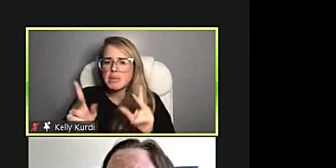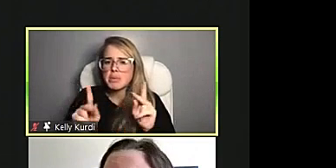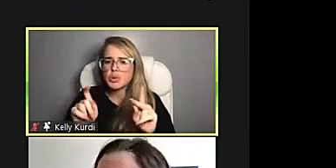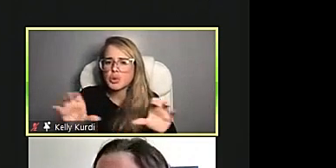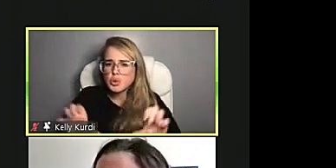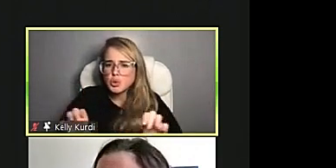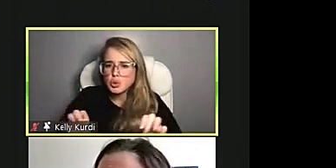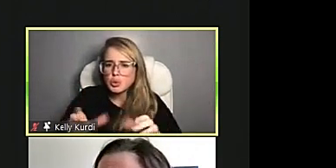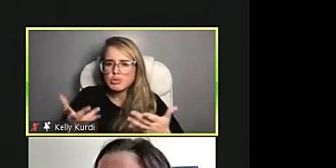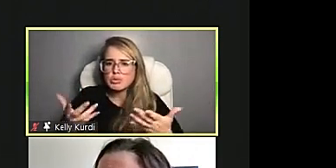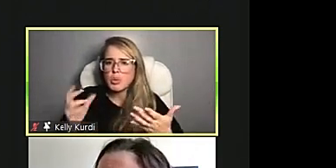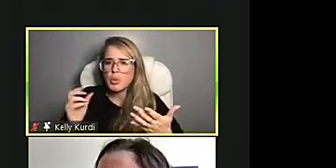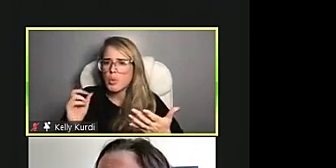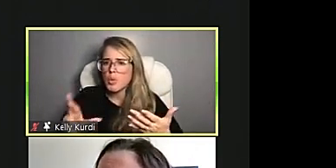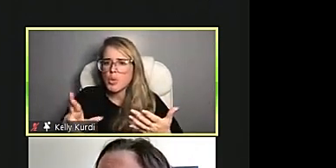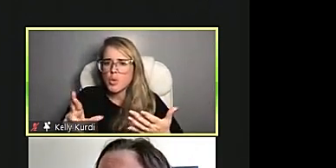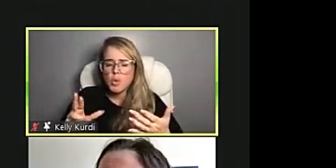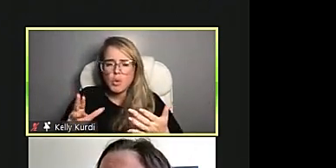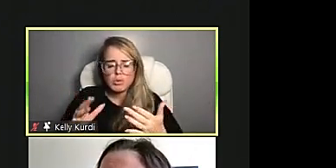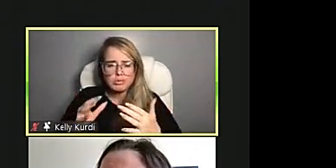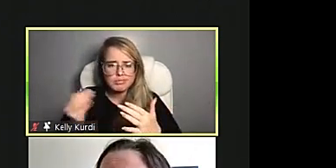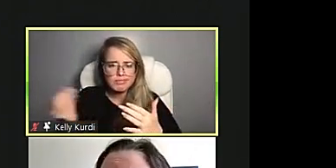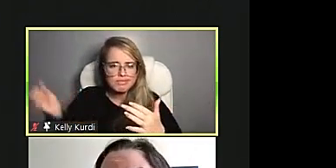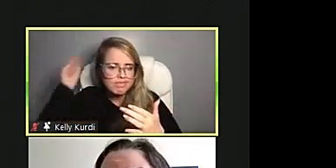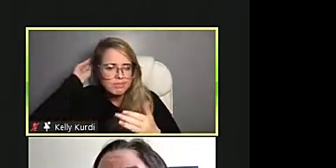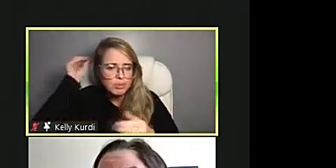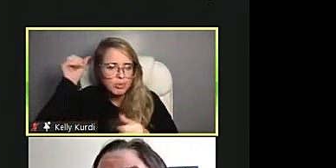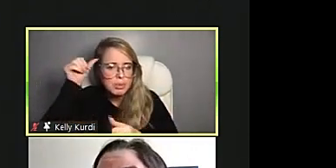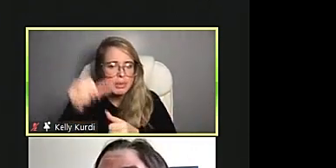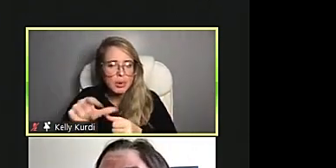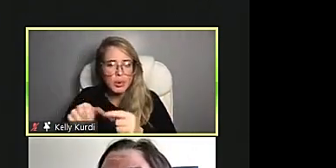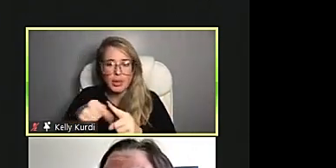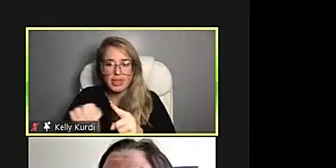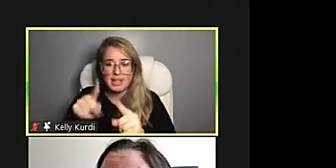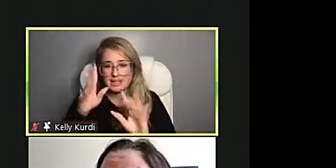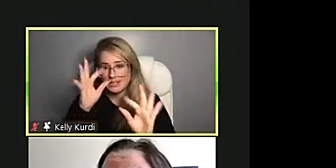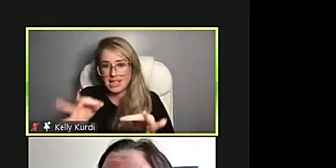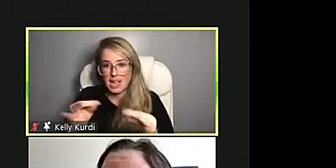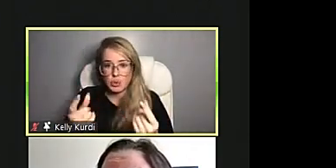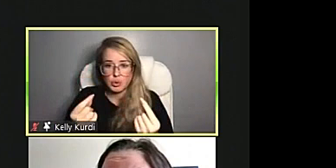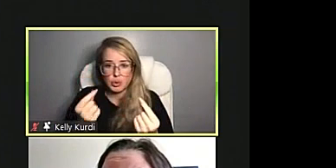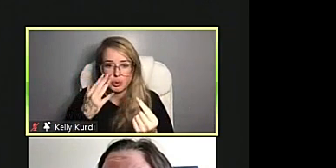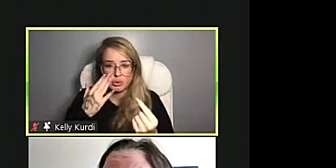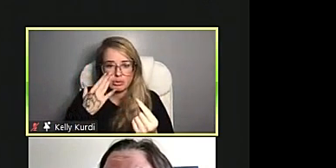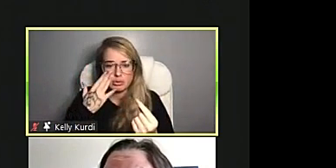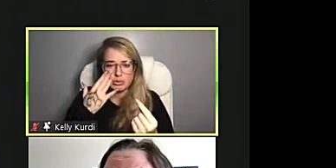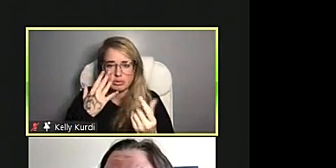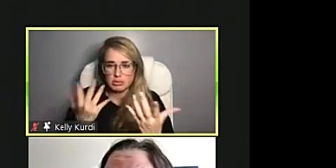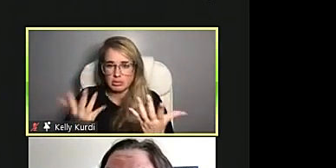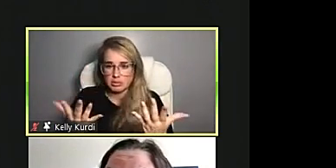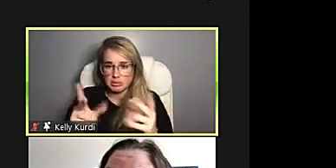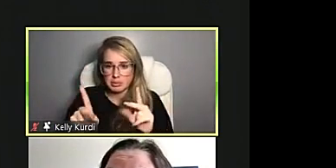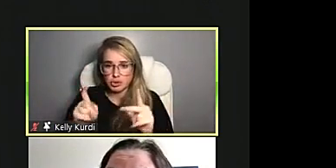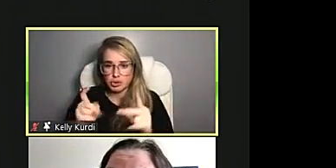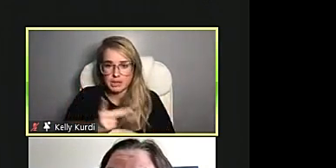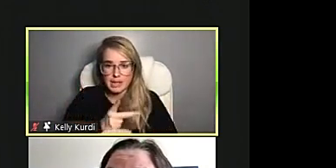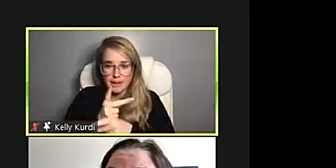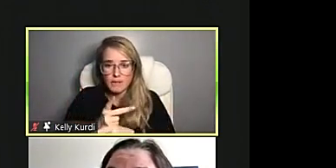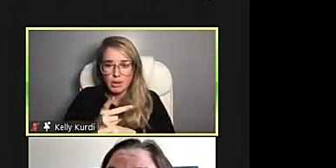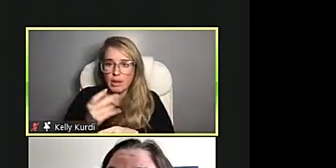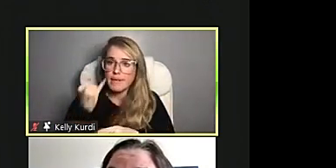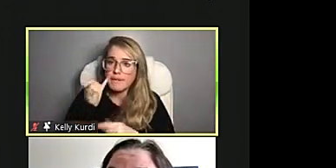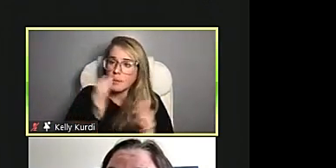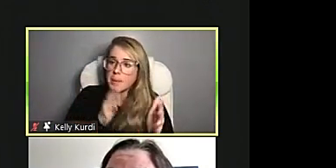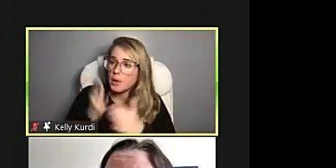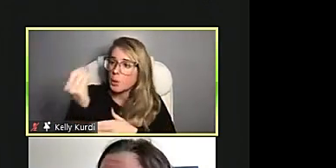doing or keeping in mind when they're trying to decide, do plane to go and see grandma or what